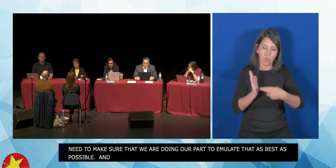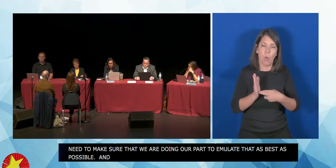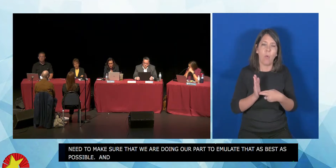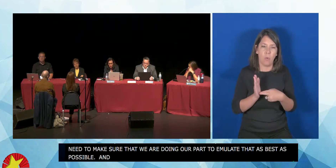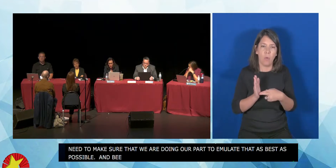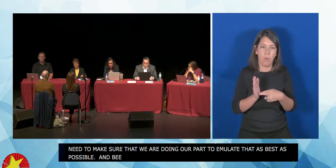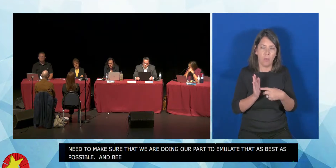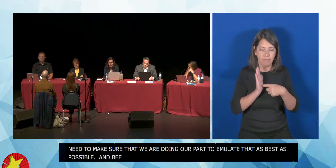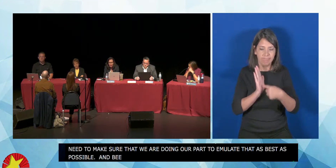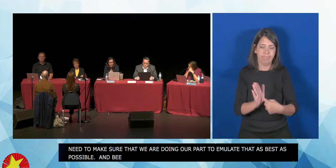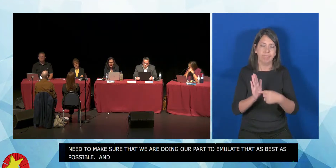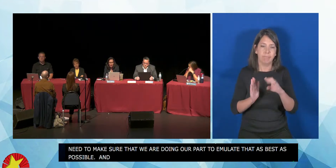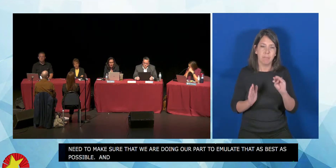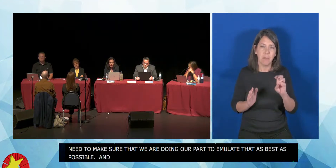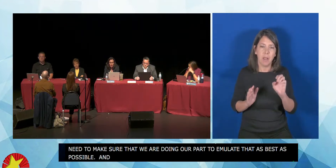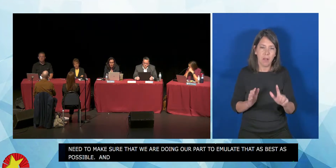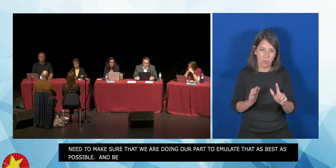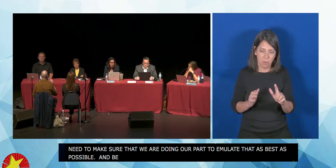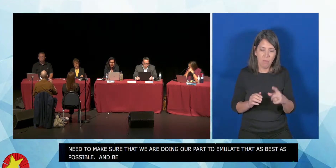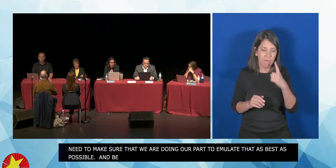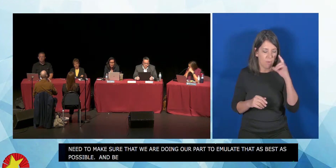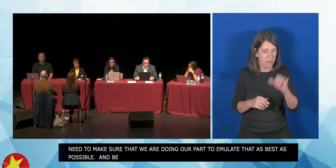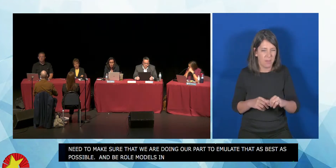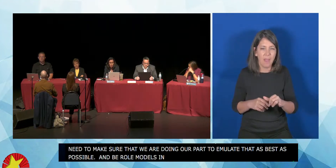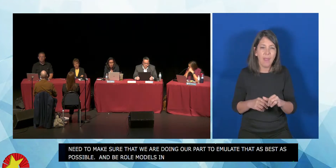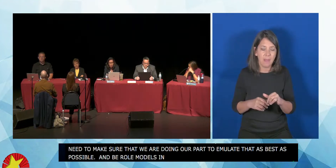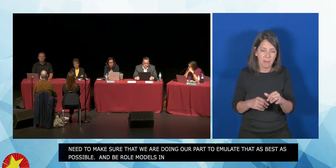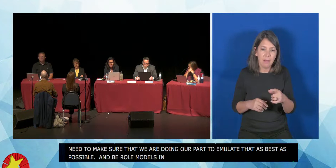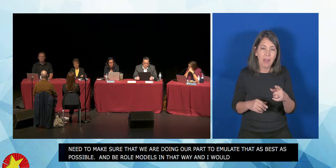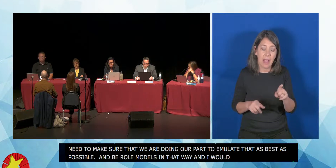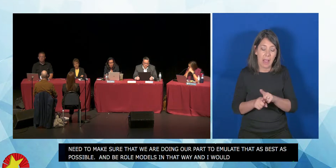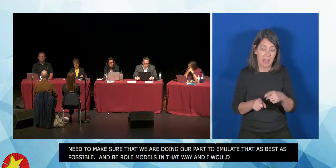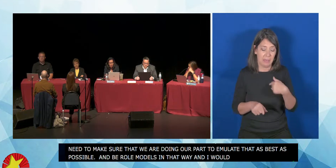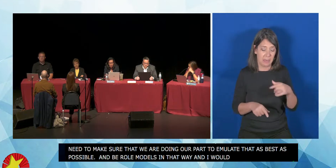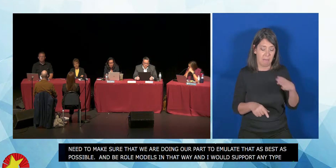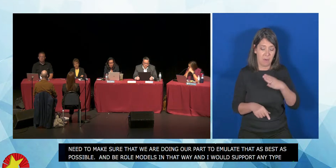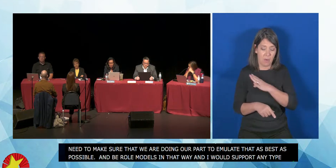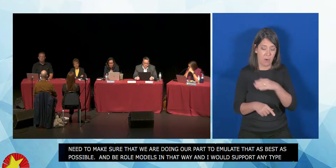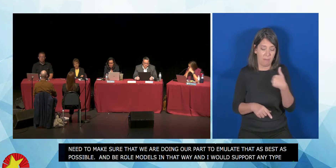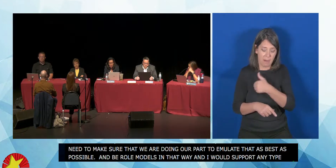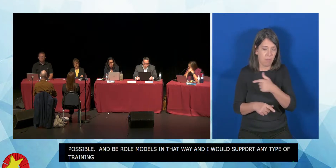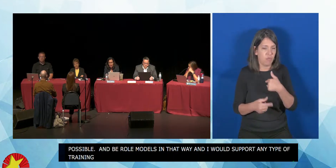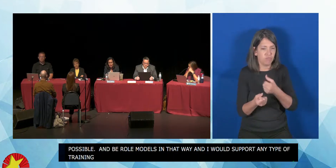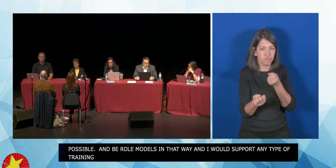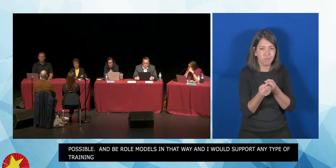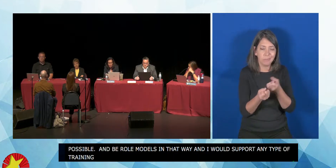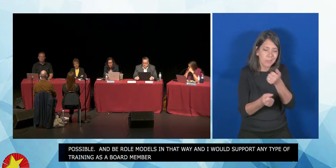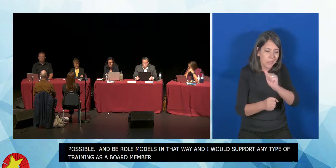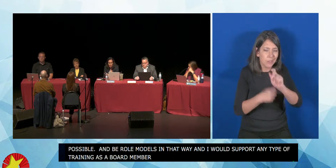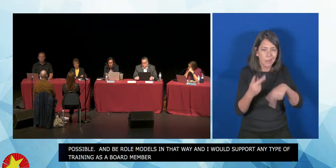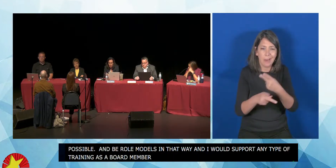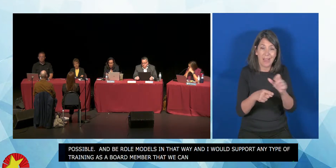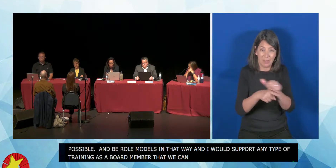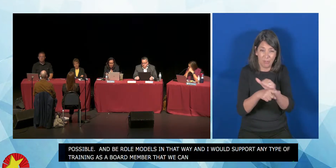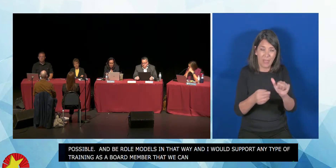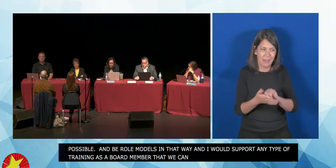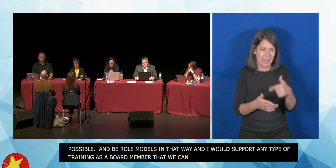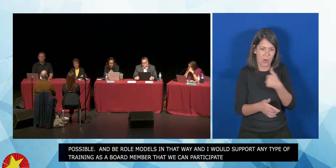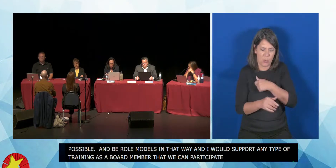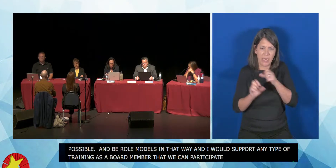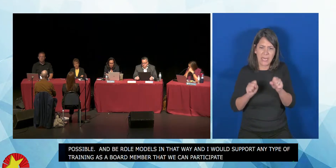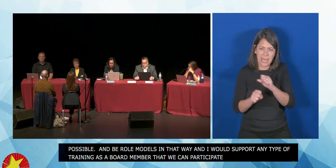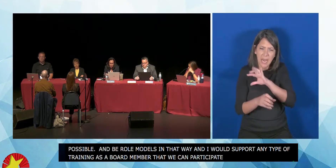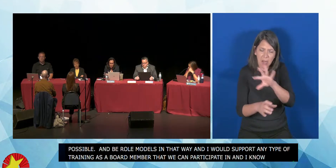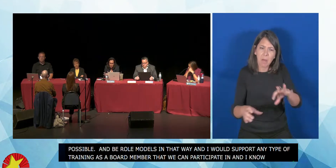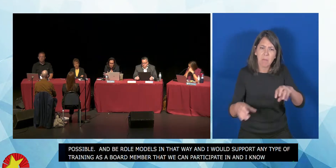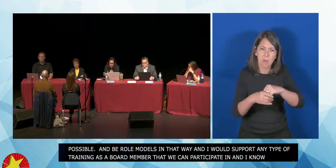support any type of training that, as a board member, that we could participate in. I know that